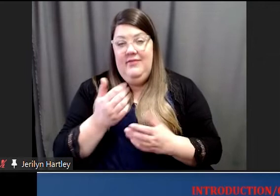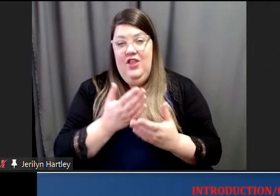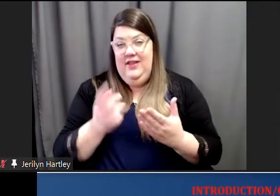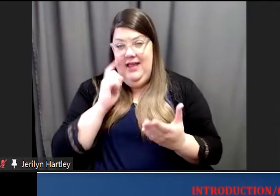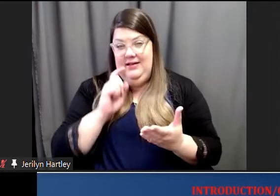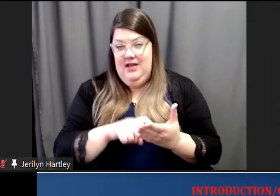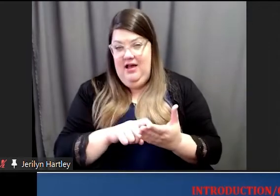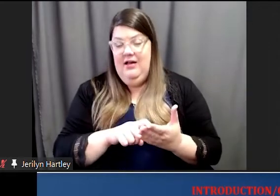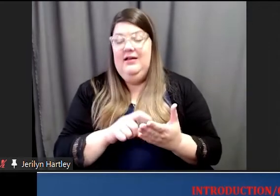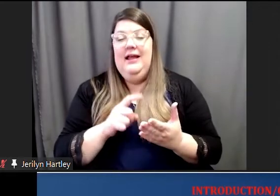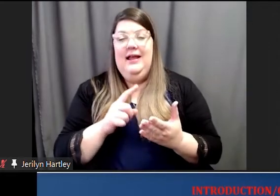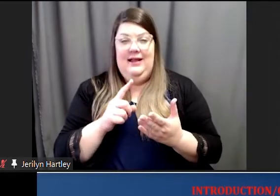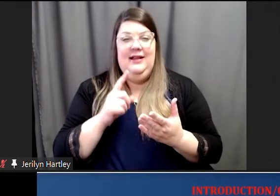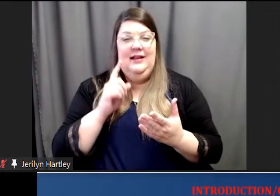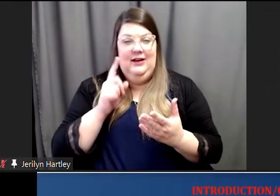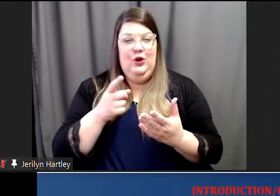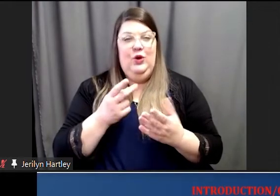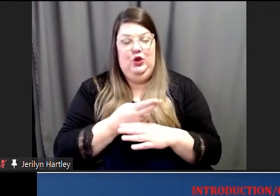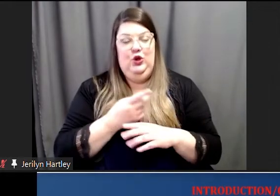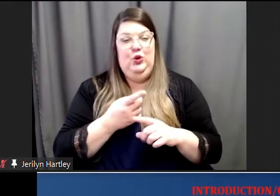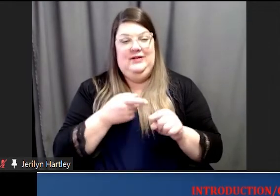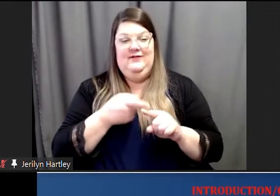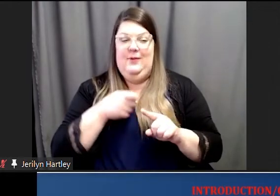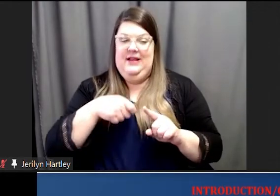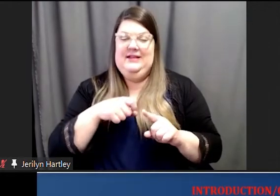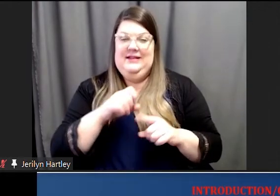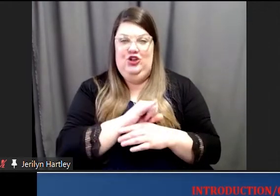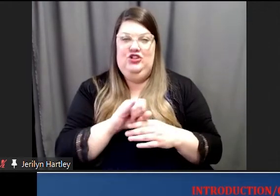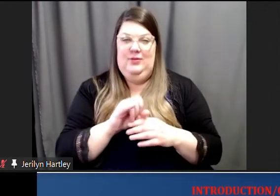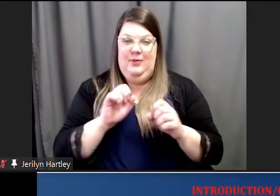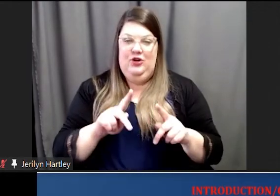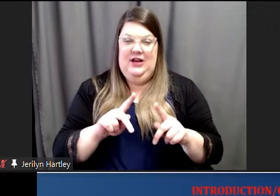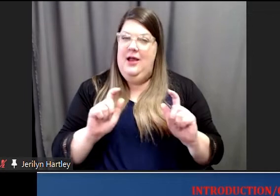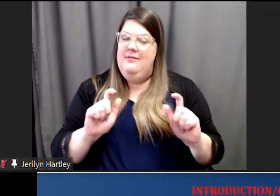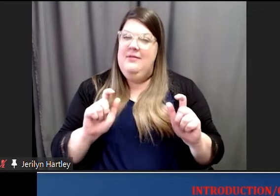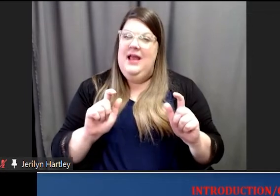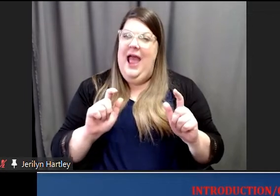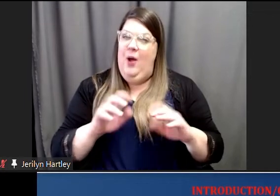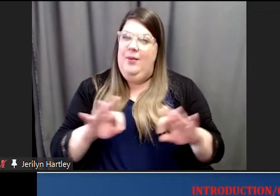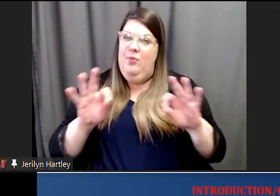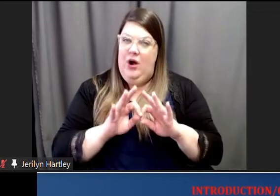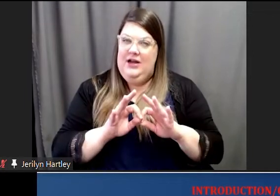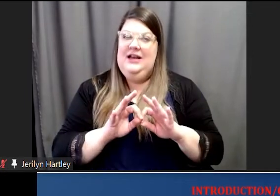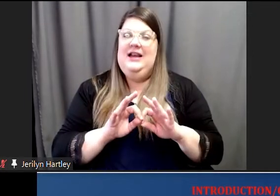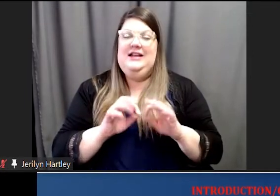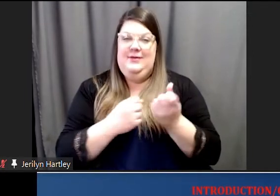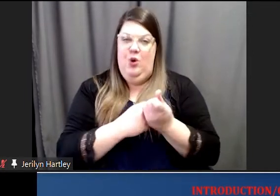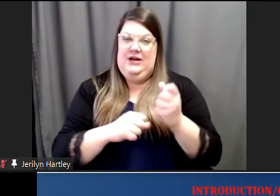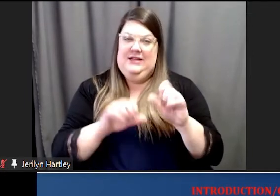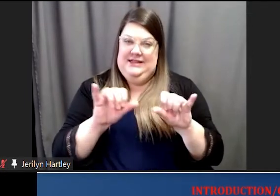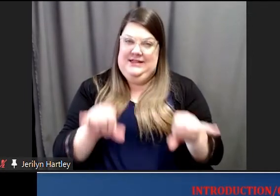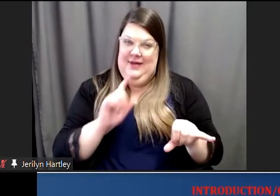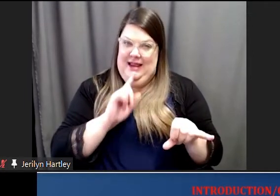of saw and will definitely take away from this internship opportunity was how big a support system is for individuals with intellectual and